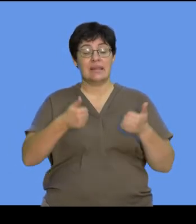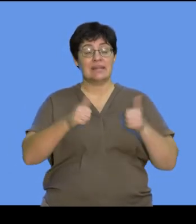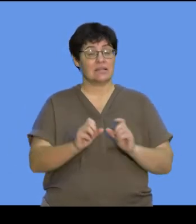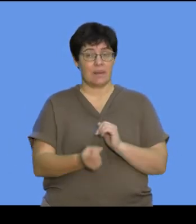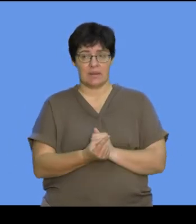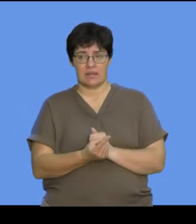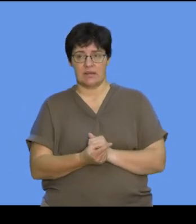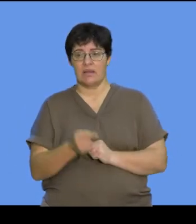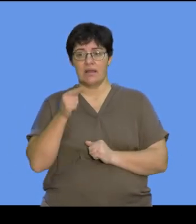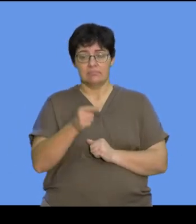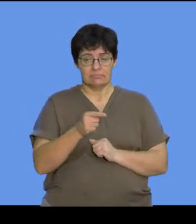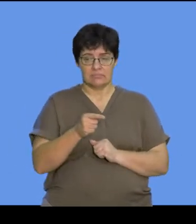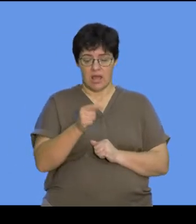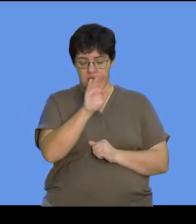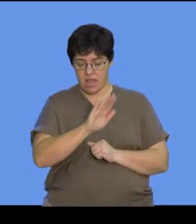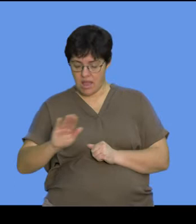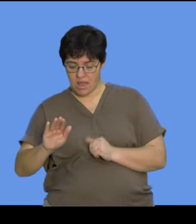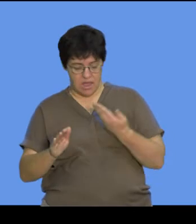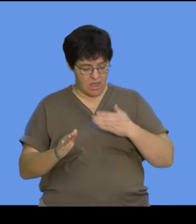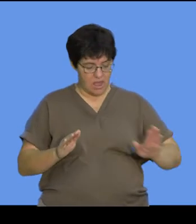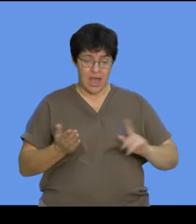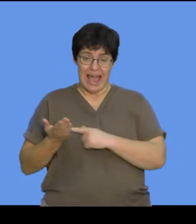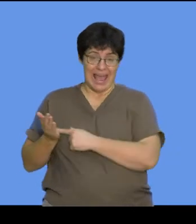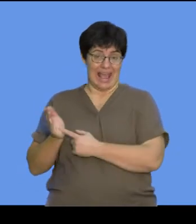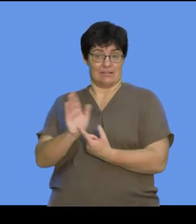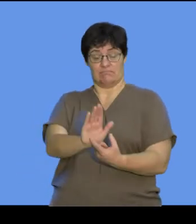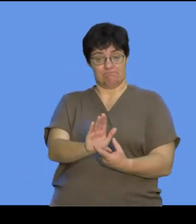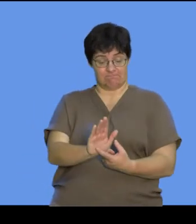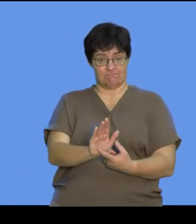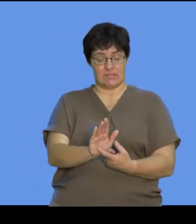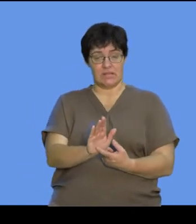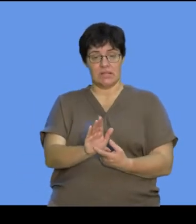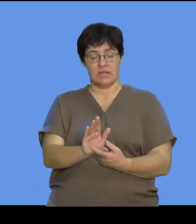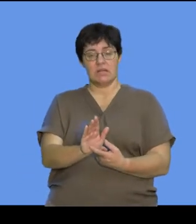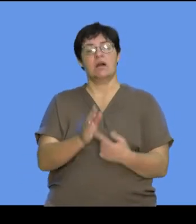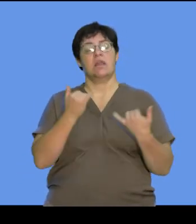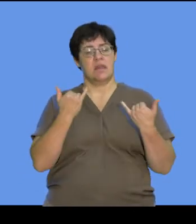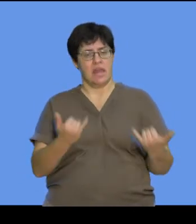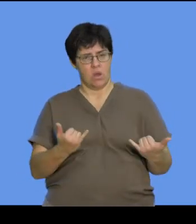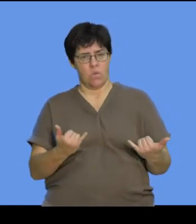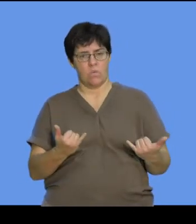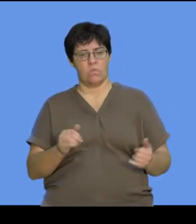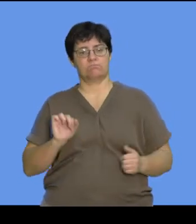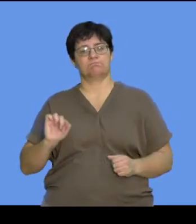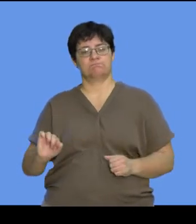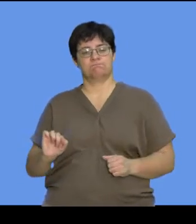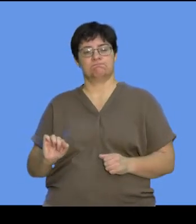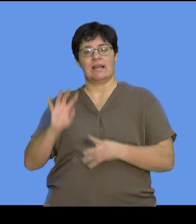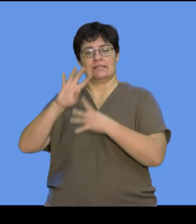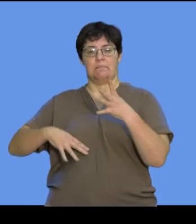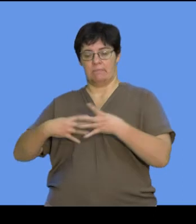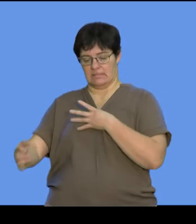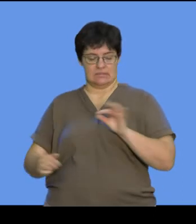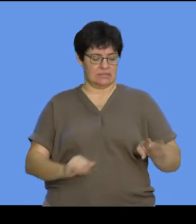What happens next is that these exposed strands that we see that have separated now act as